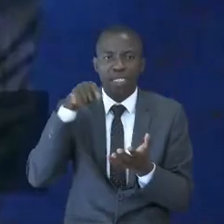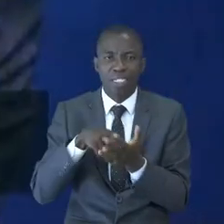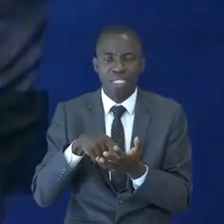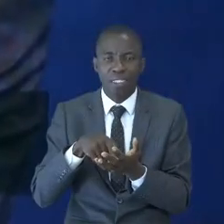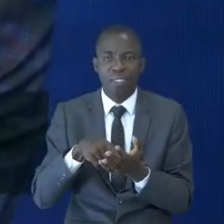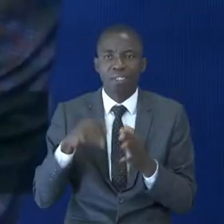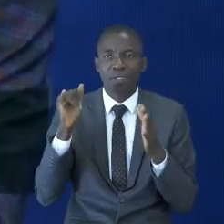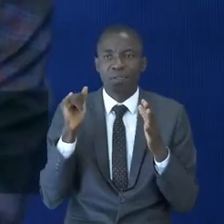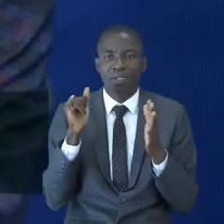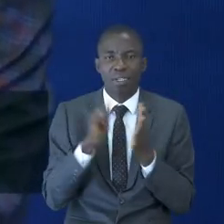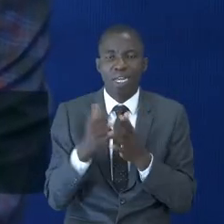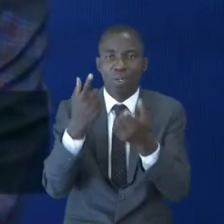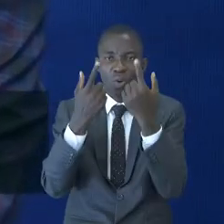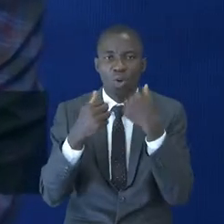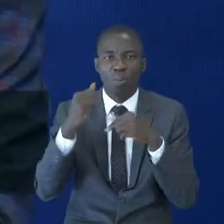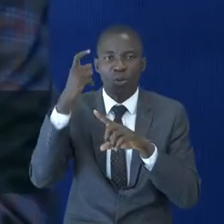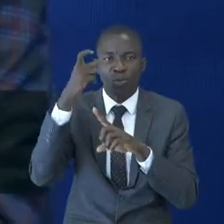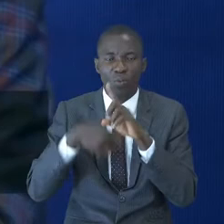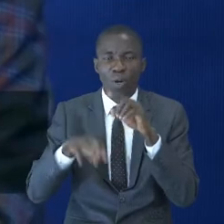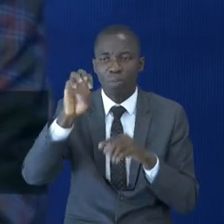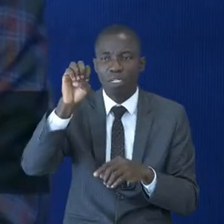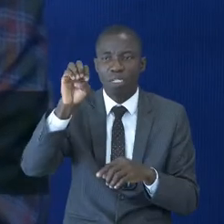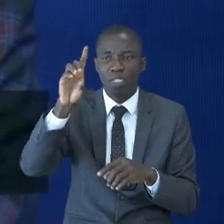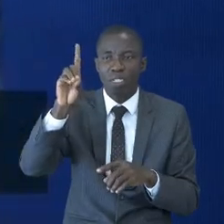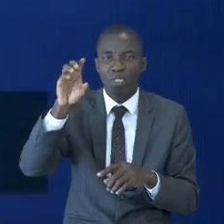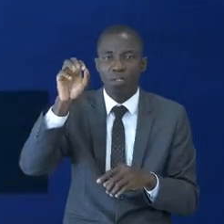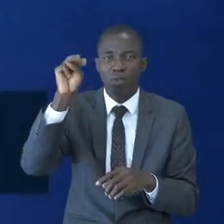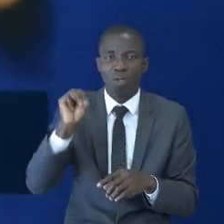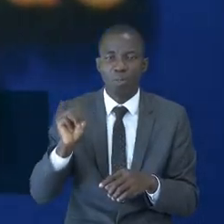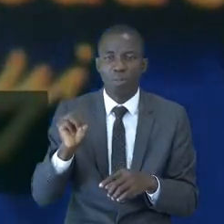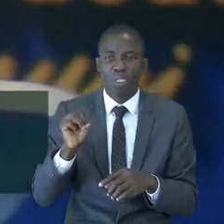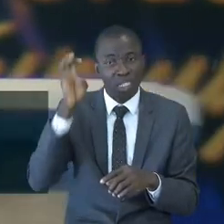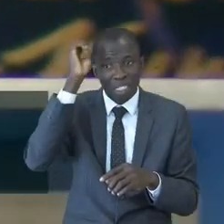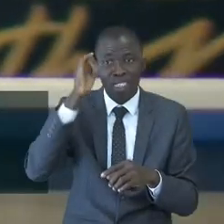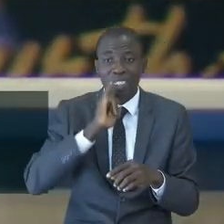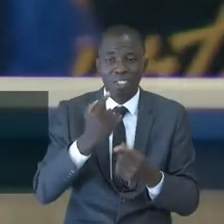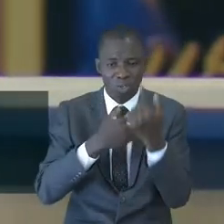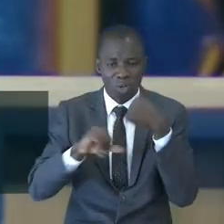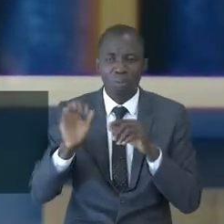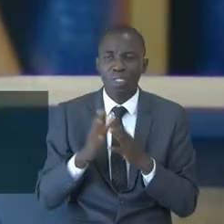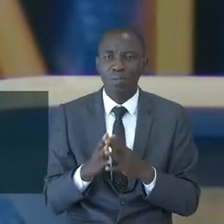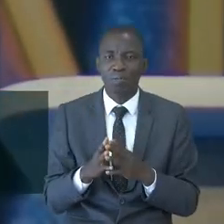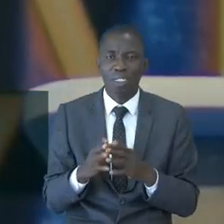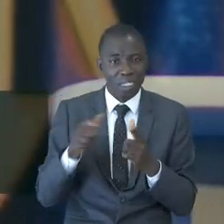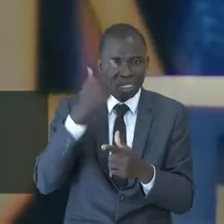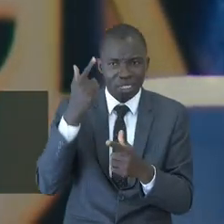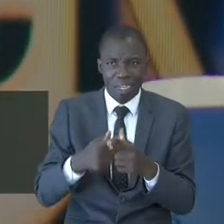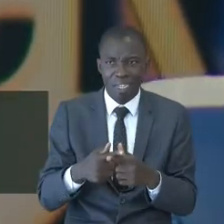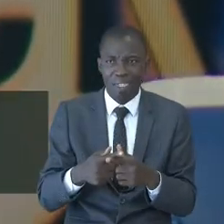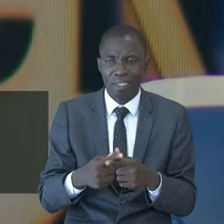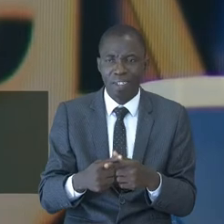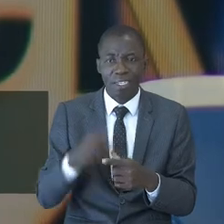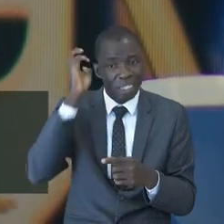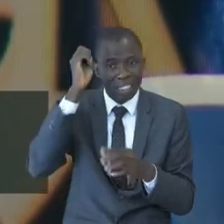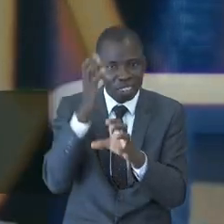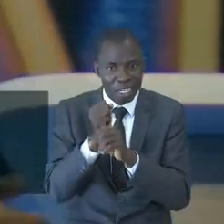this that cometh from Edom? Is coming. And then he reaches